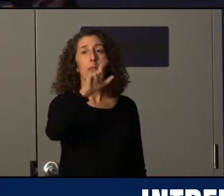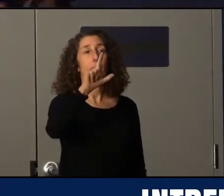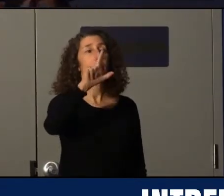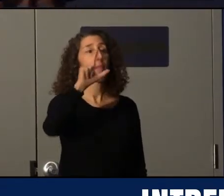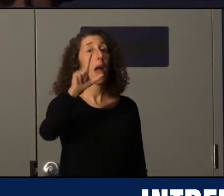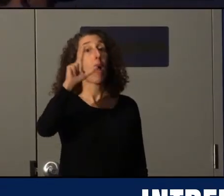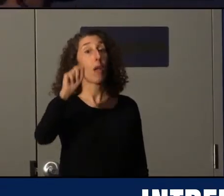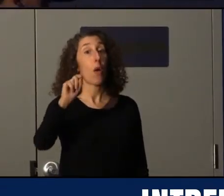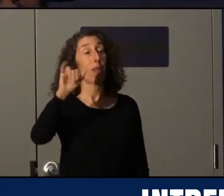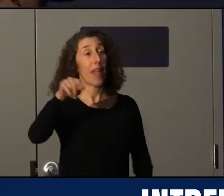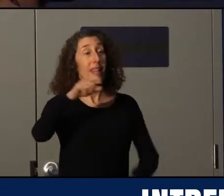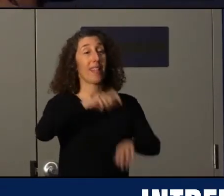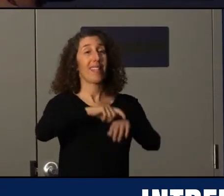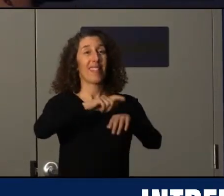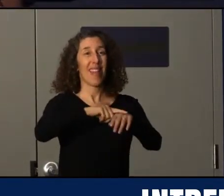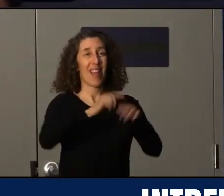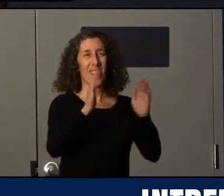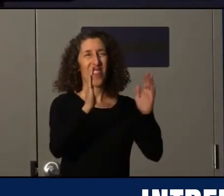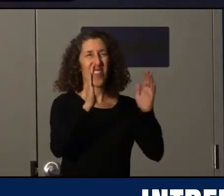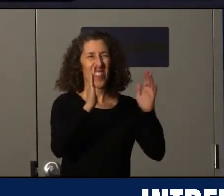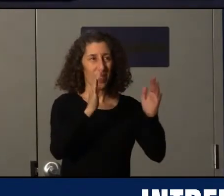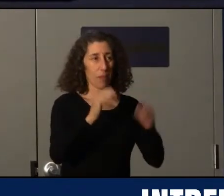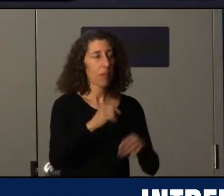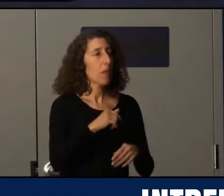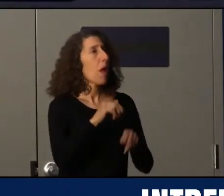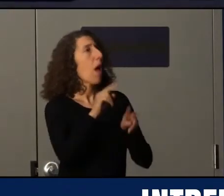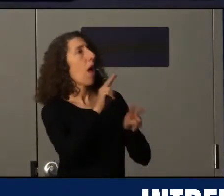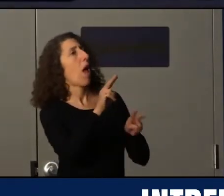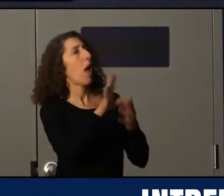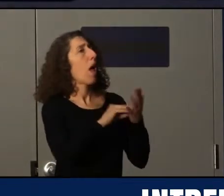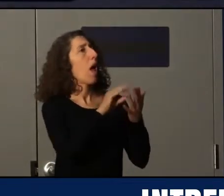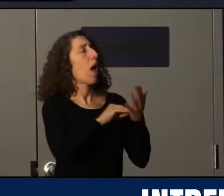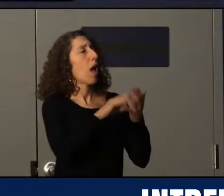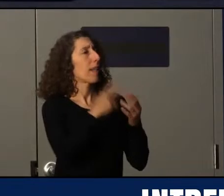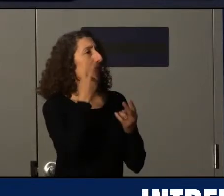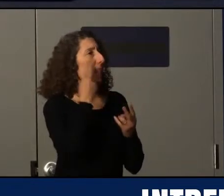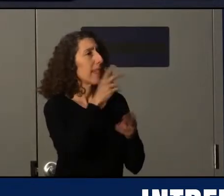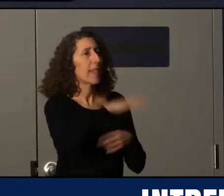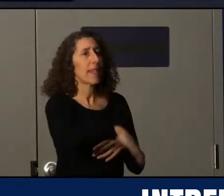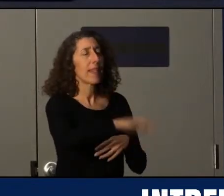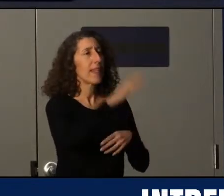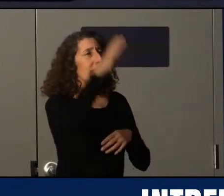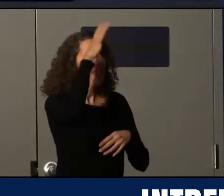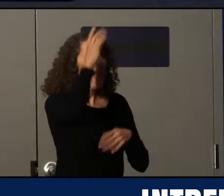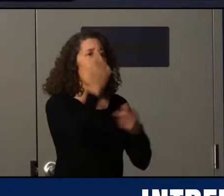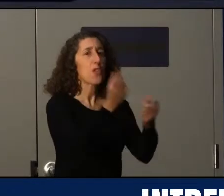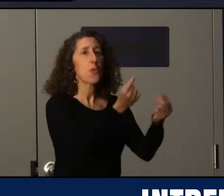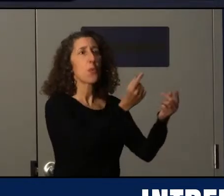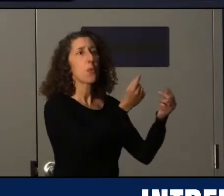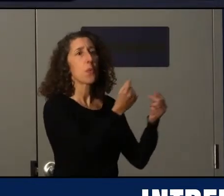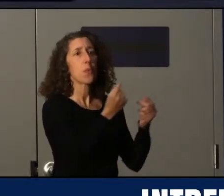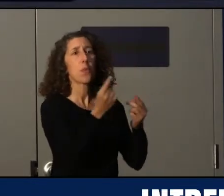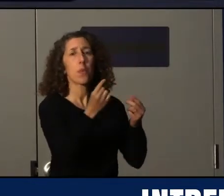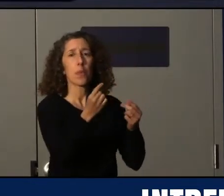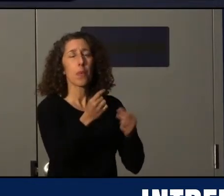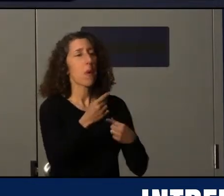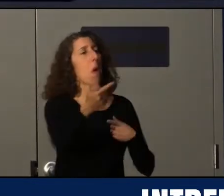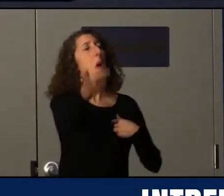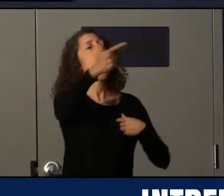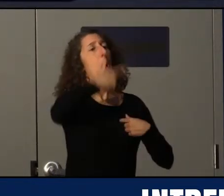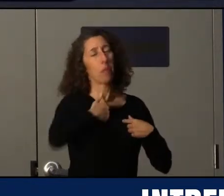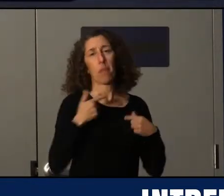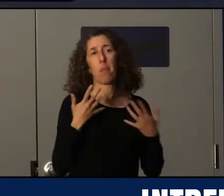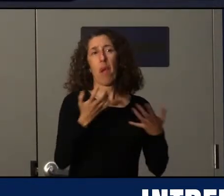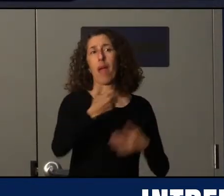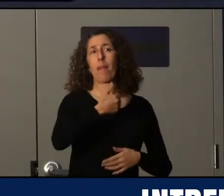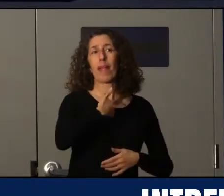be to become a military fighter pilot and then a space shuttle, because I grew up during that era, fly the